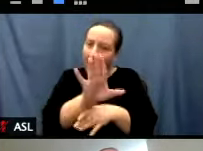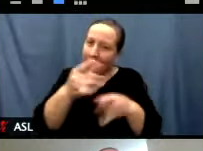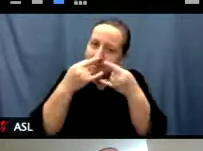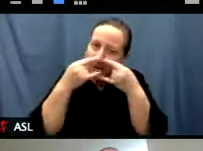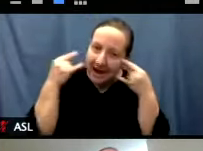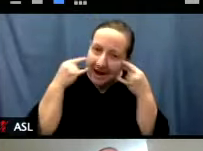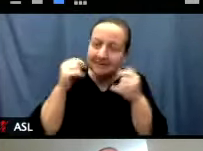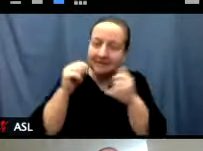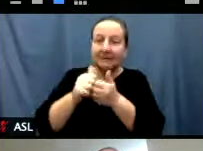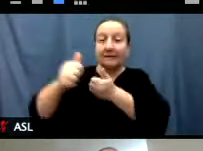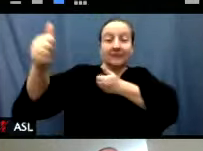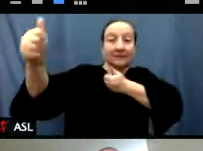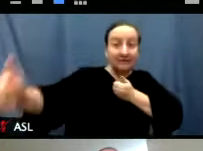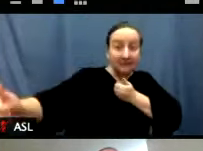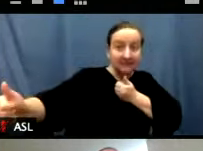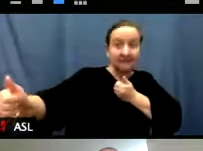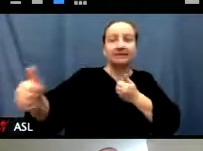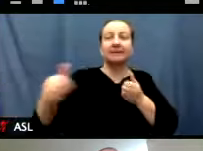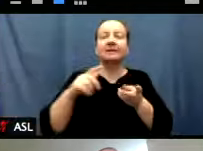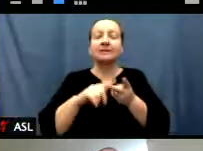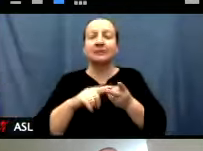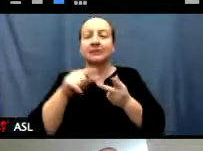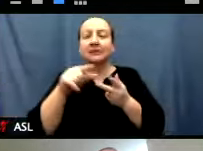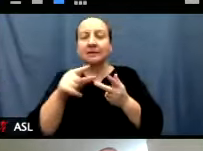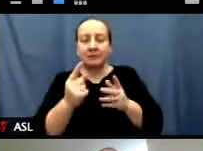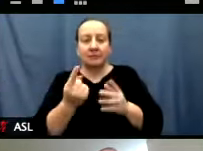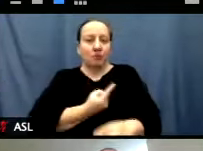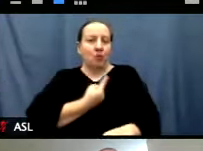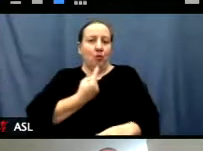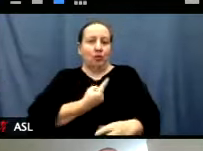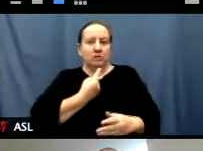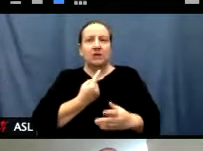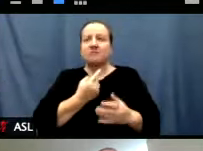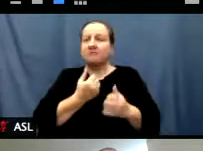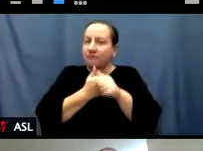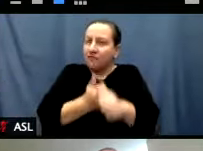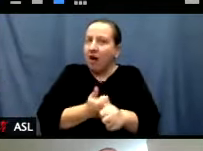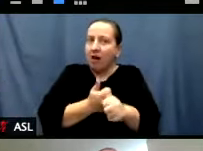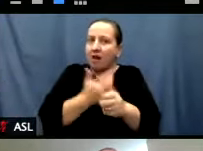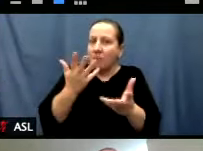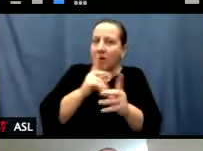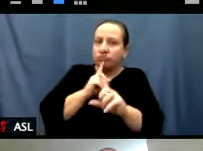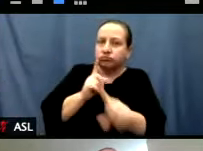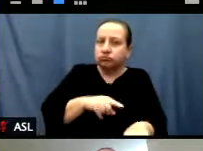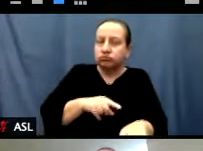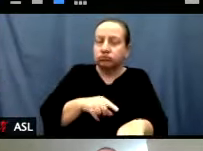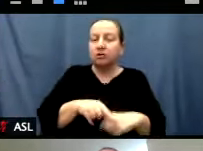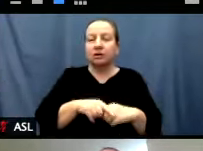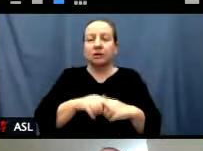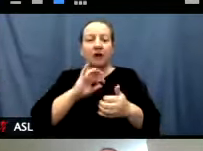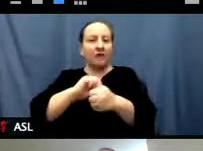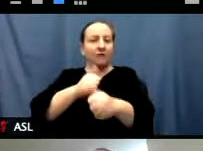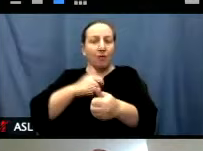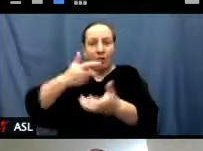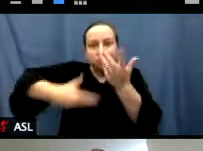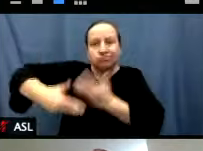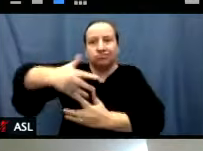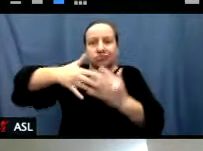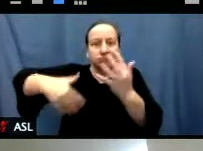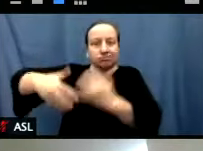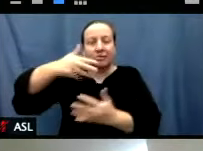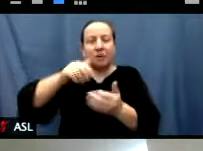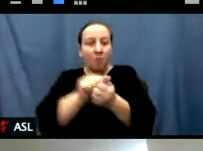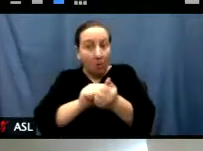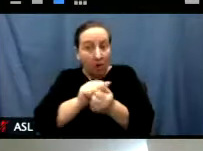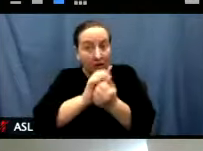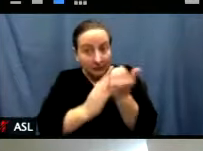your distance, you quarantine and isolate as directed, avoid social gatherings, wash your hands, and